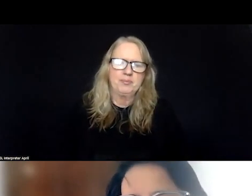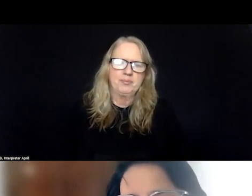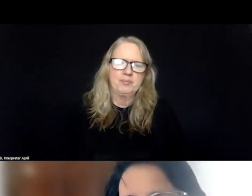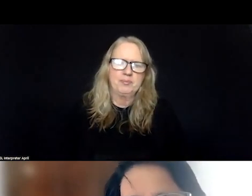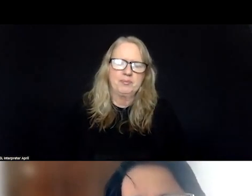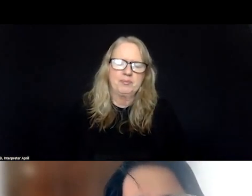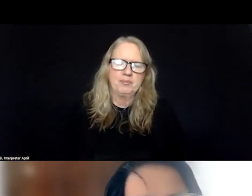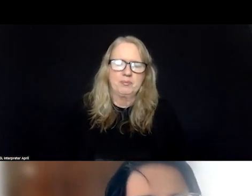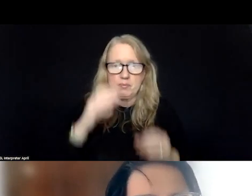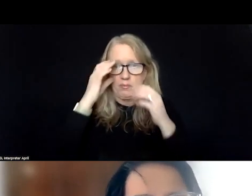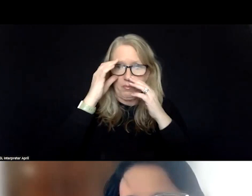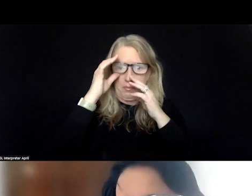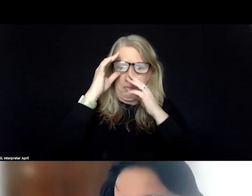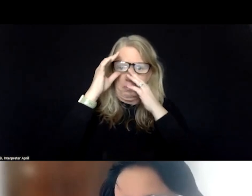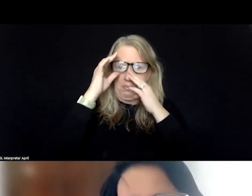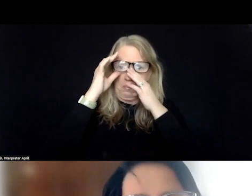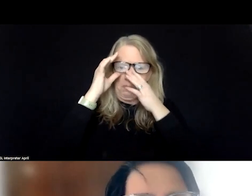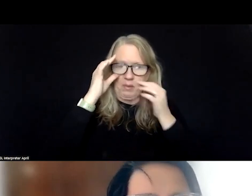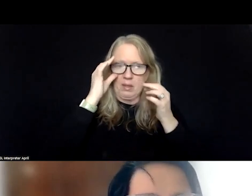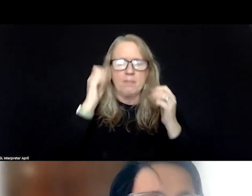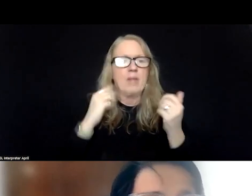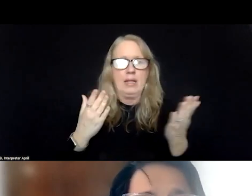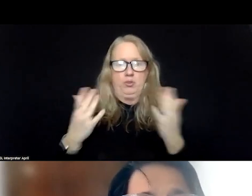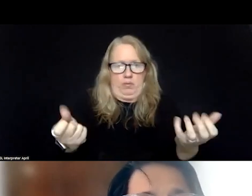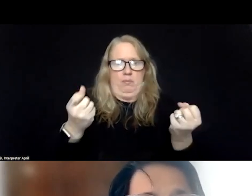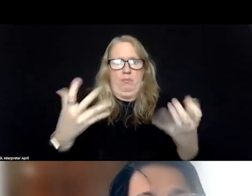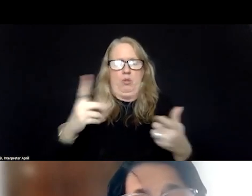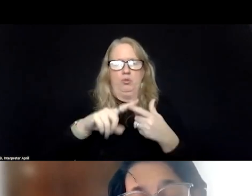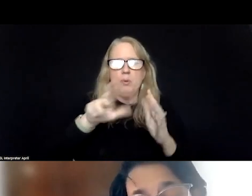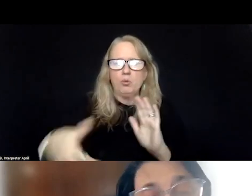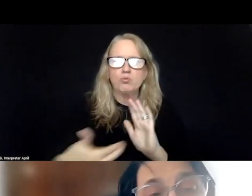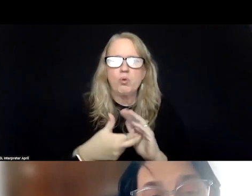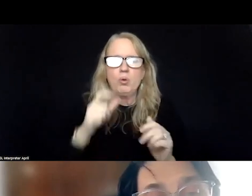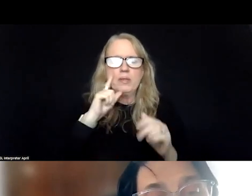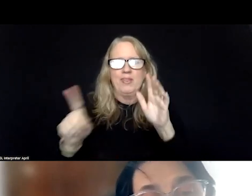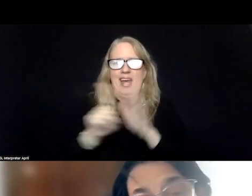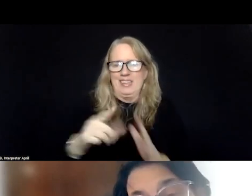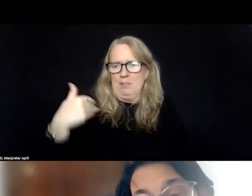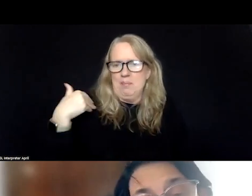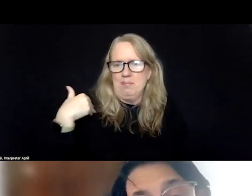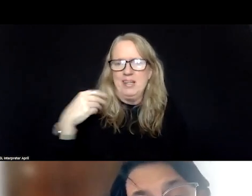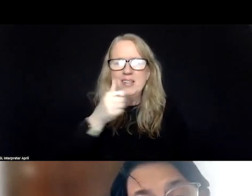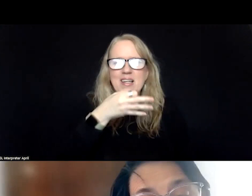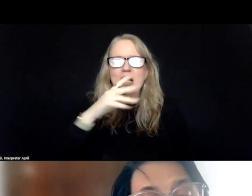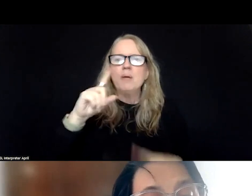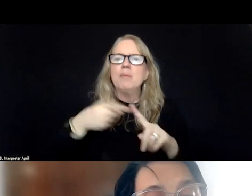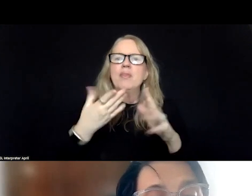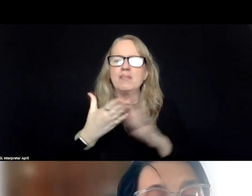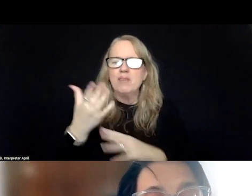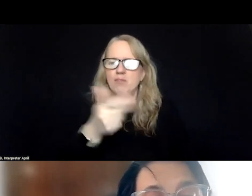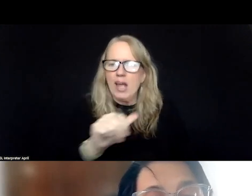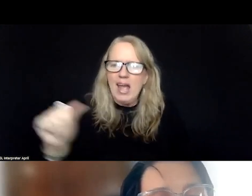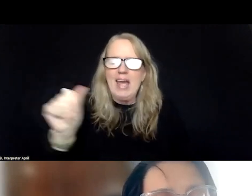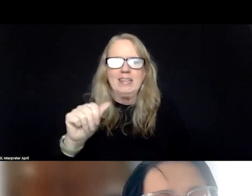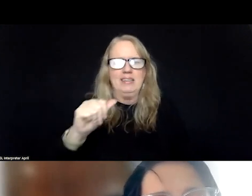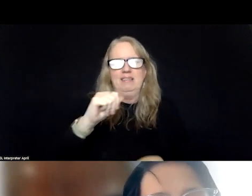You know, I serve in multiple roles, but these are some stories that came across my desk not too long ago and could come across anybody's desk on any